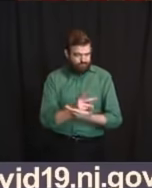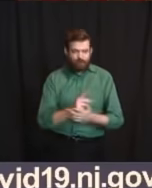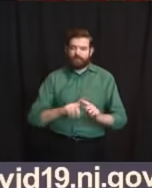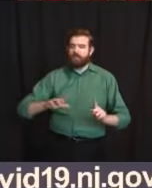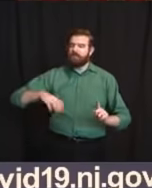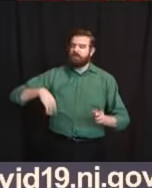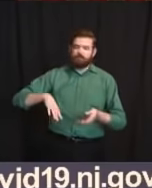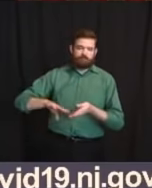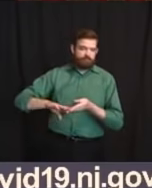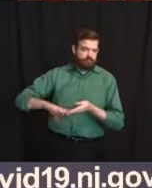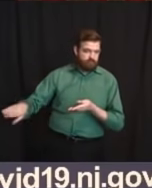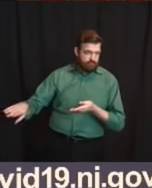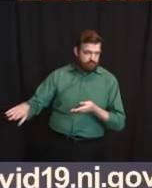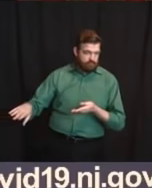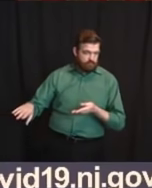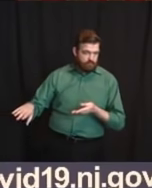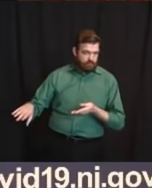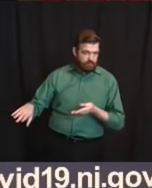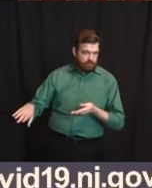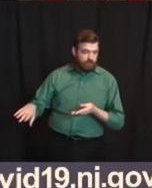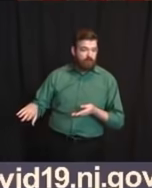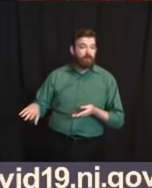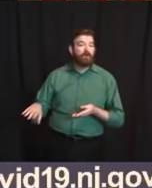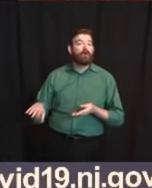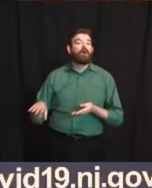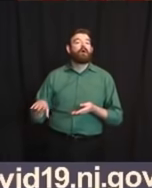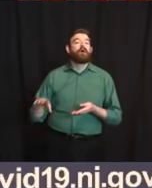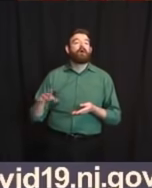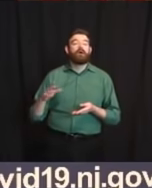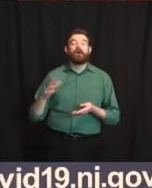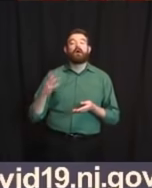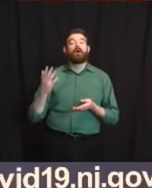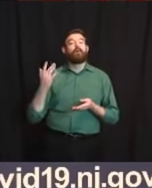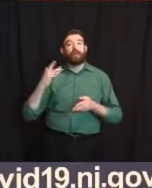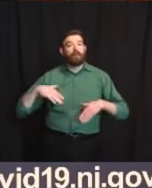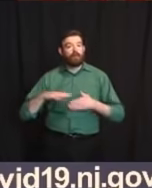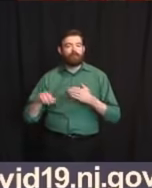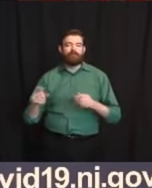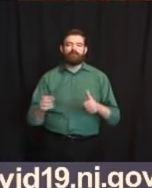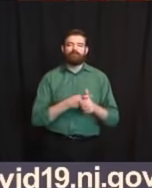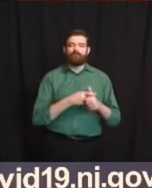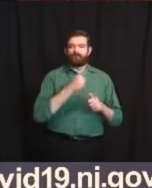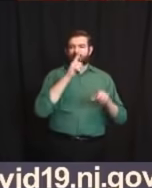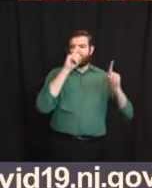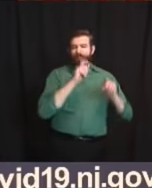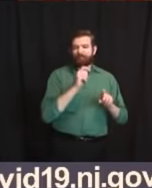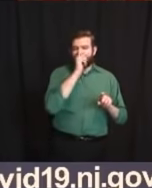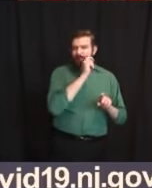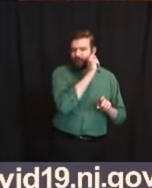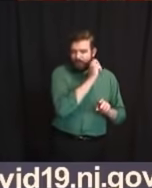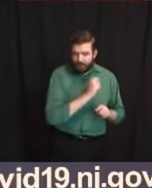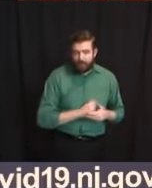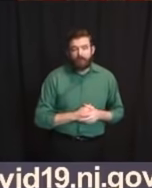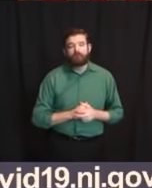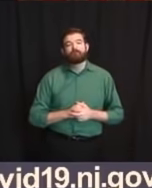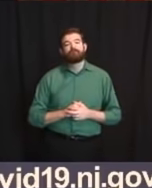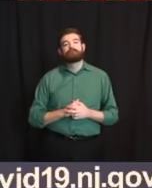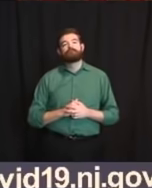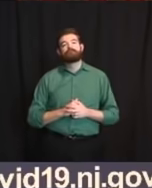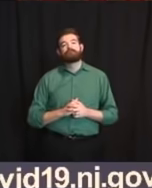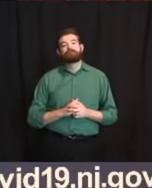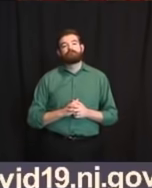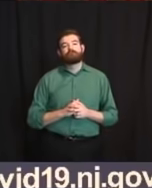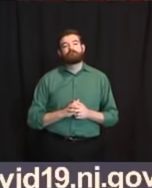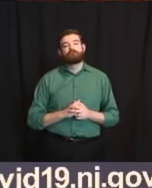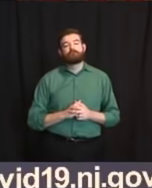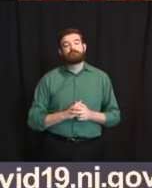released. That makes sense? And then lastly, I think we're going to, I don't know if we've put a